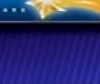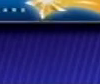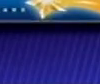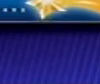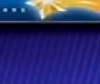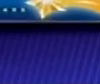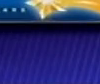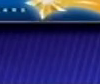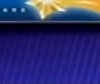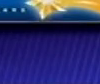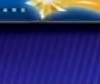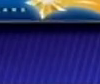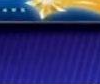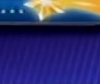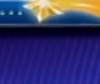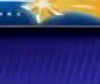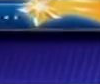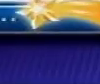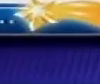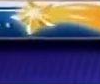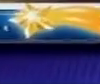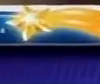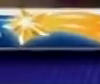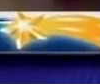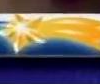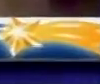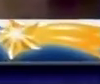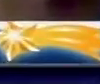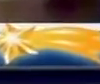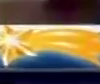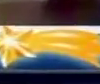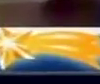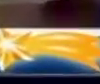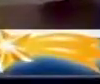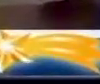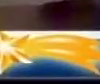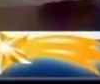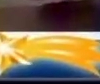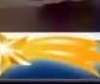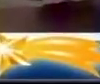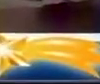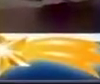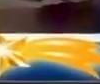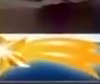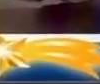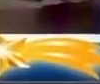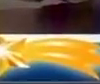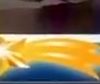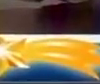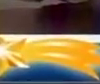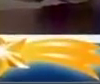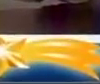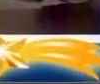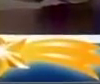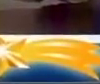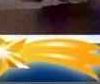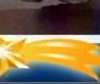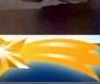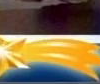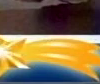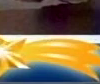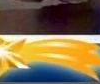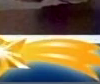you gave your life to Jesus during this program, you will decide you will continue to follow Jesus until he